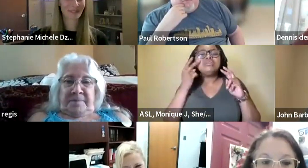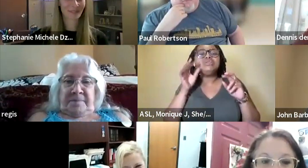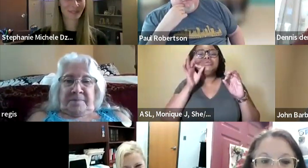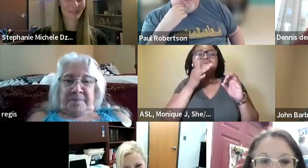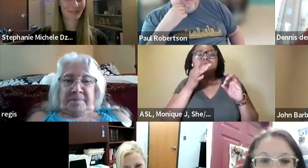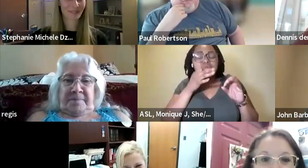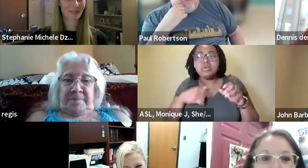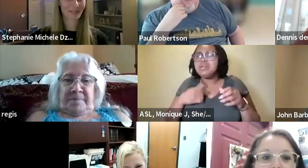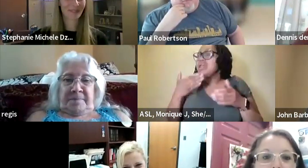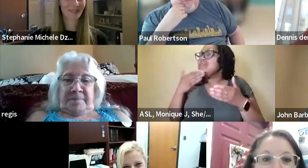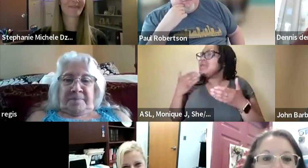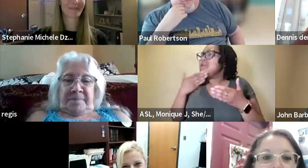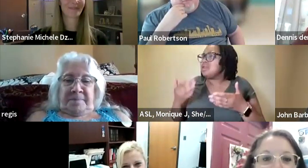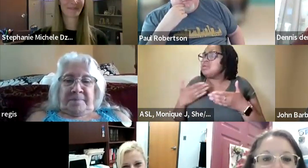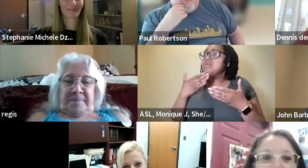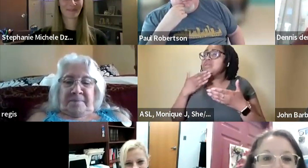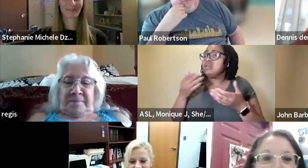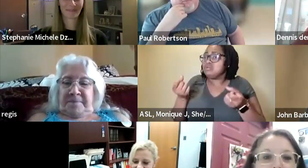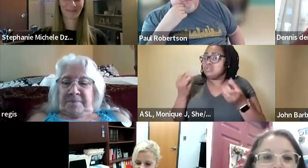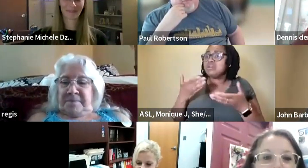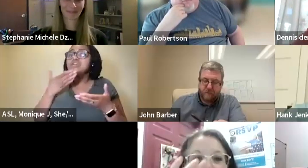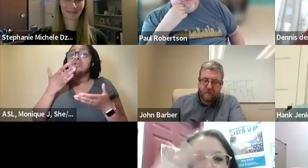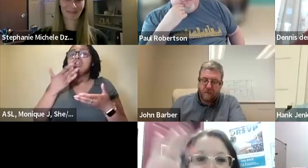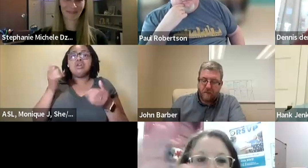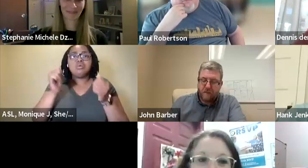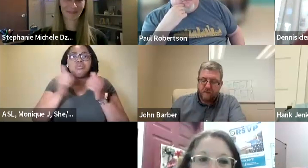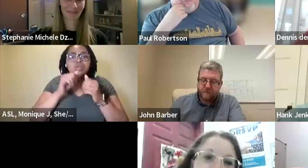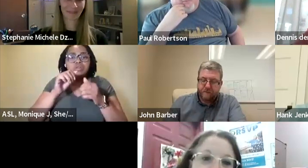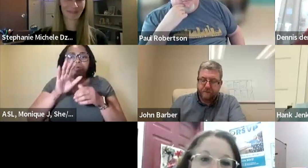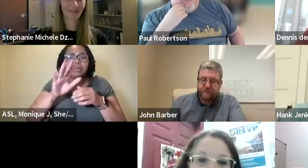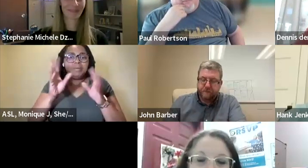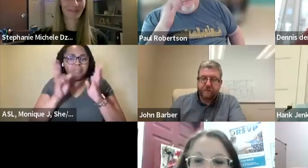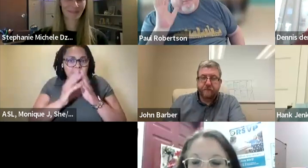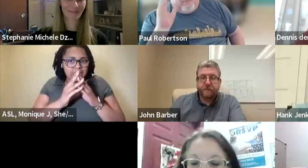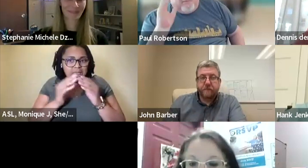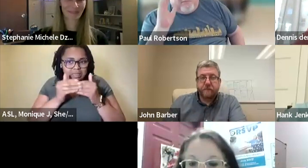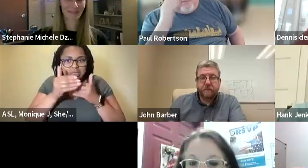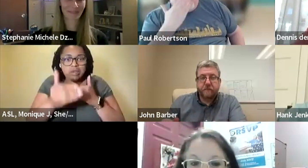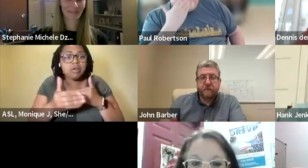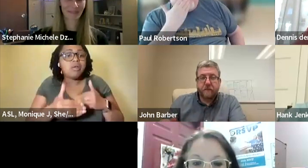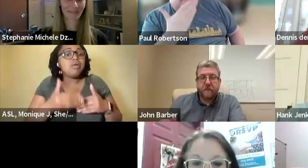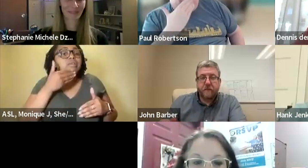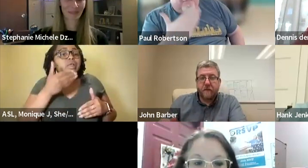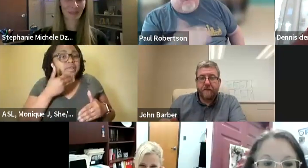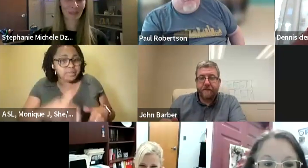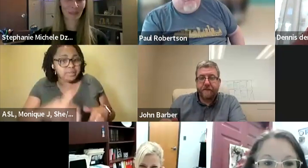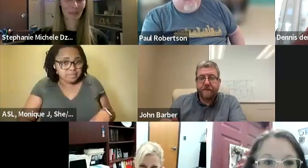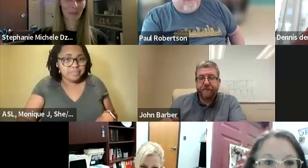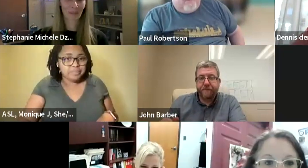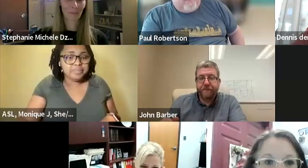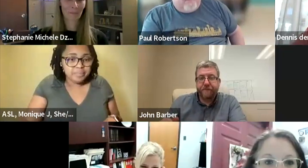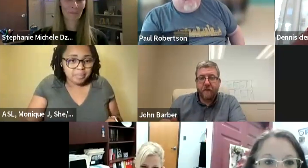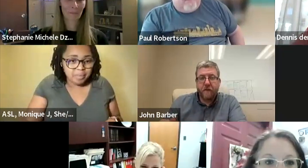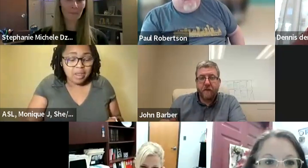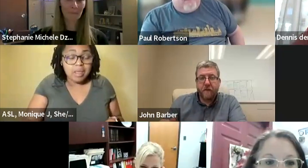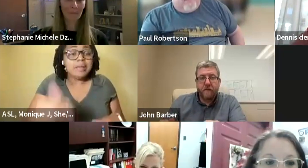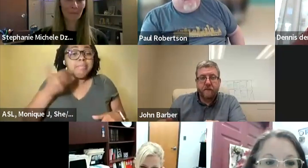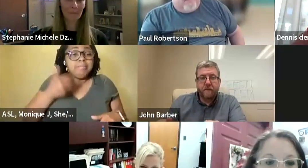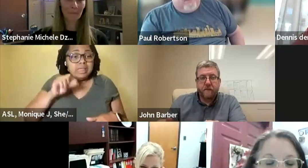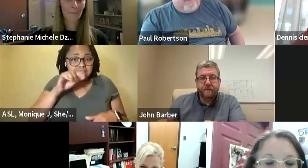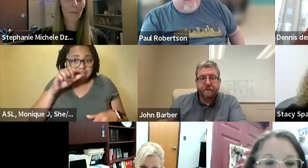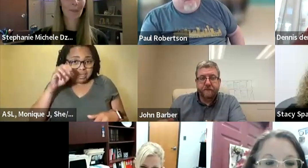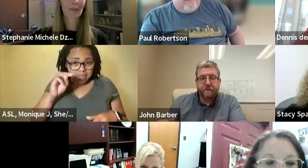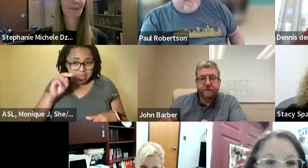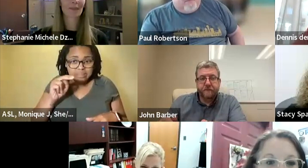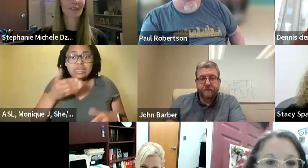good luck with the rest of your meeting. Thank you. This is Simmons again. And I wasn't here for roll